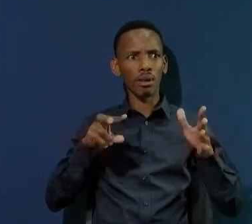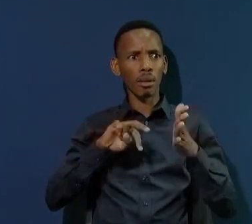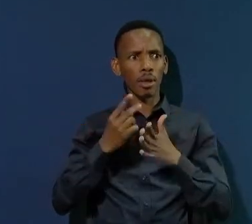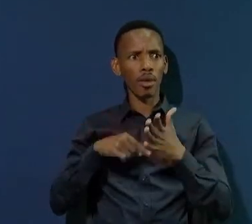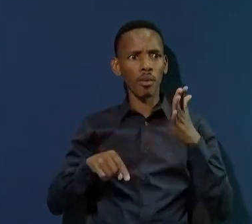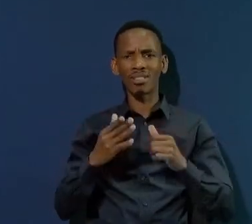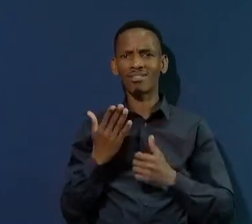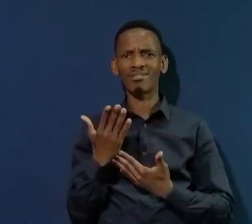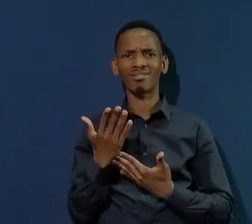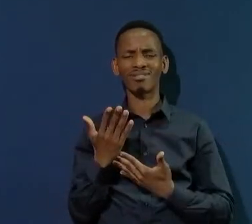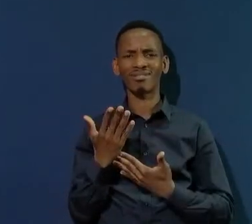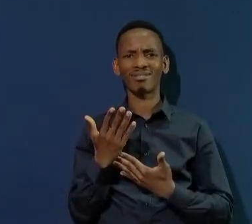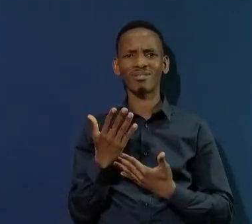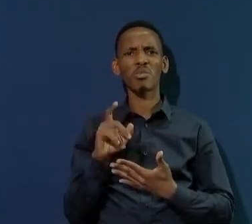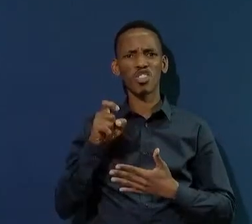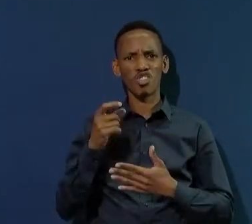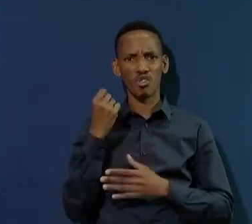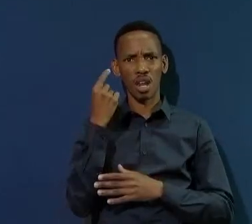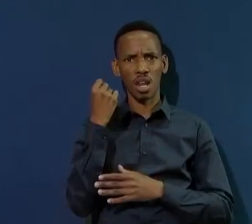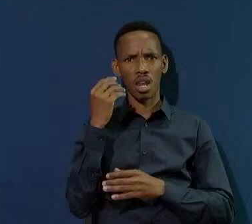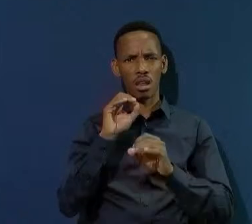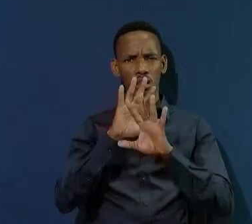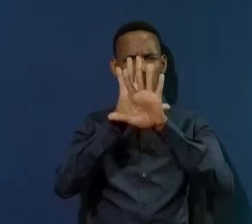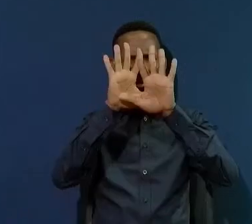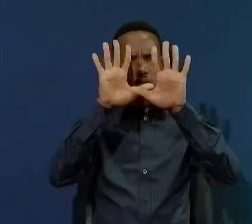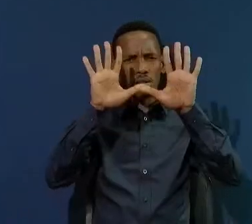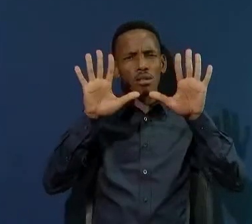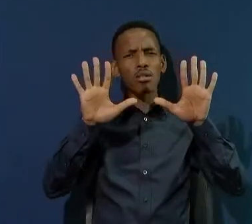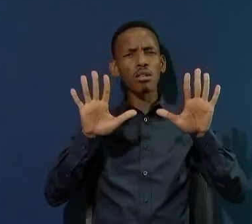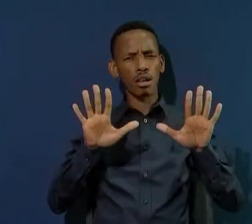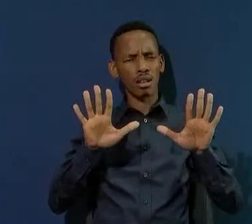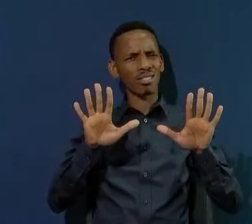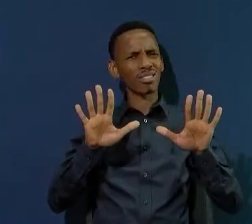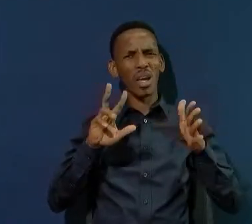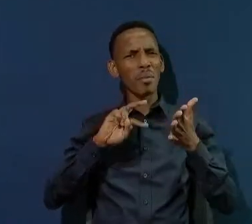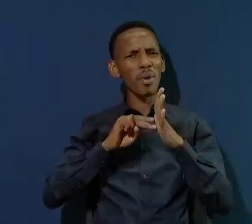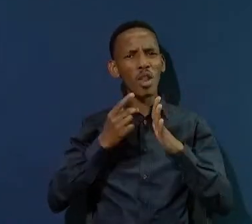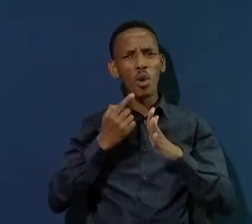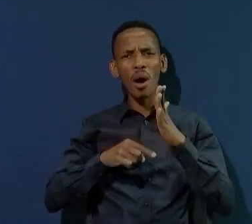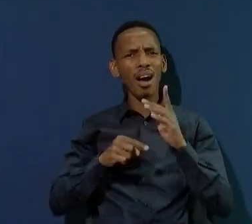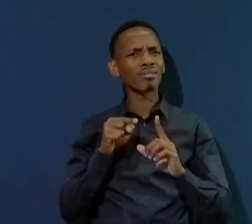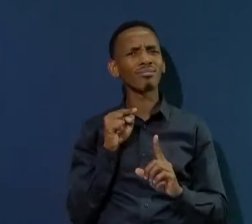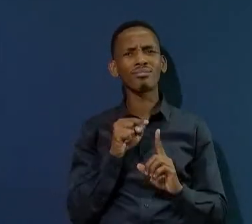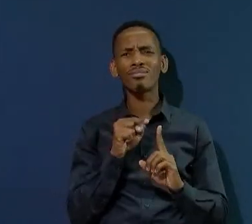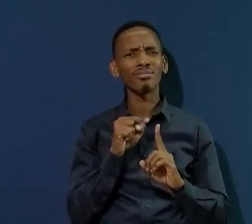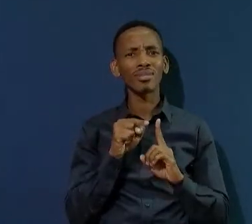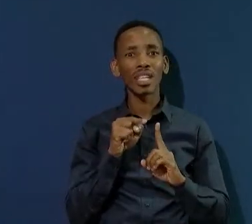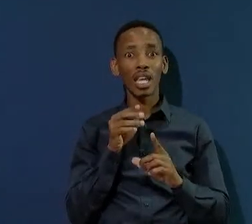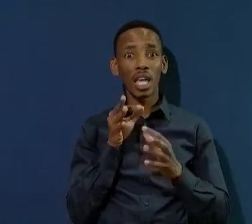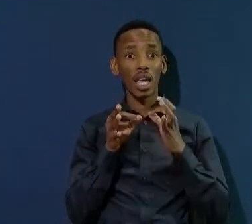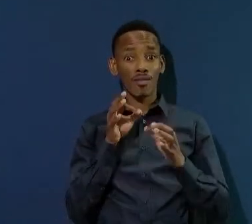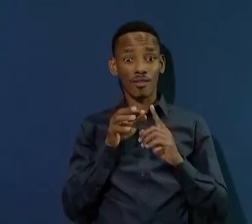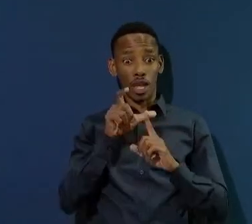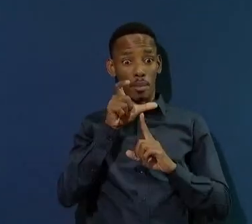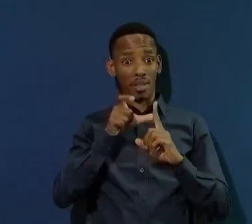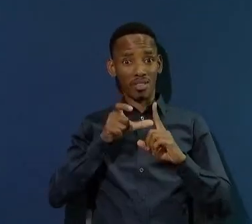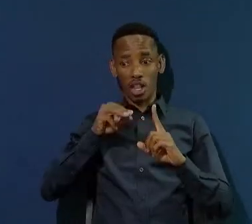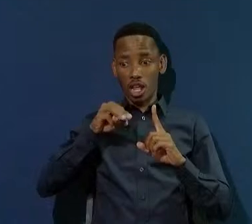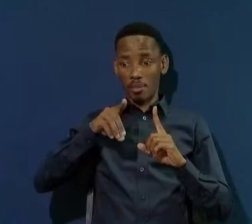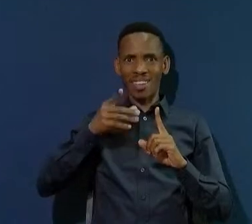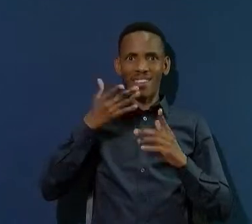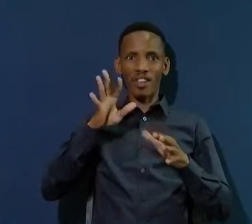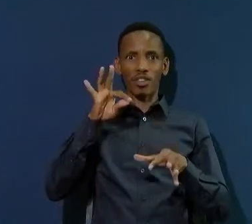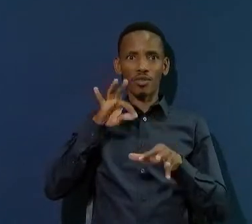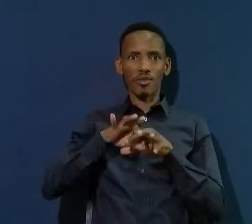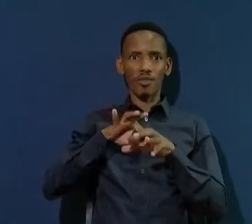e phatlaladitswe go tswa go nna jang a motho e leng gore na mo isitse a mo rumile gore